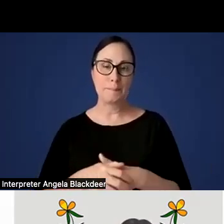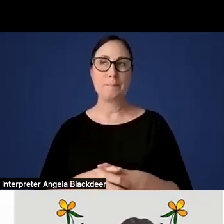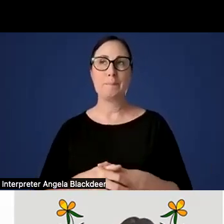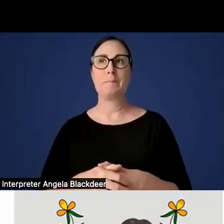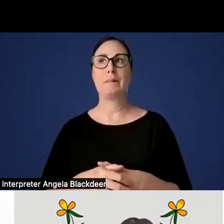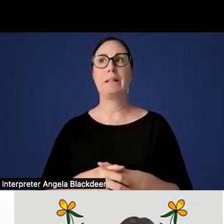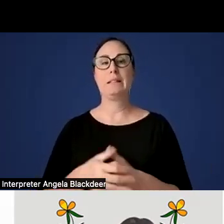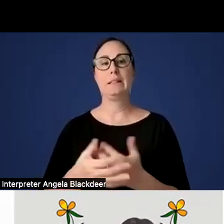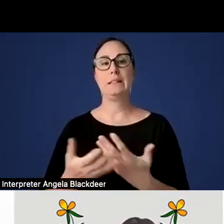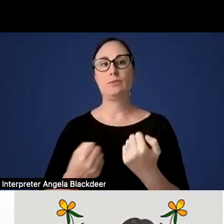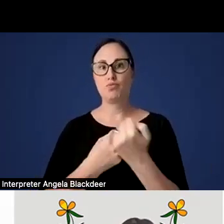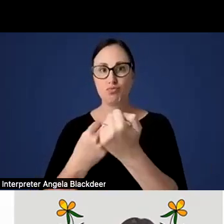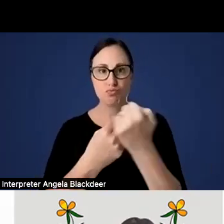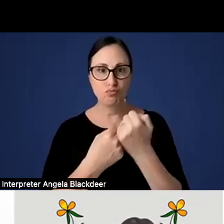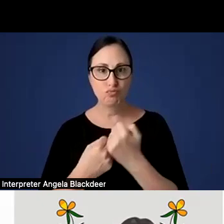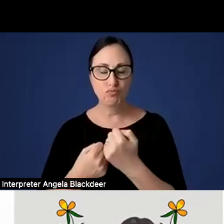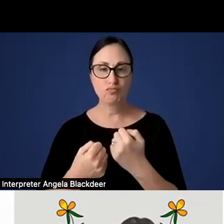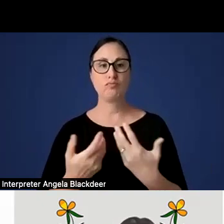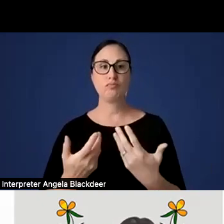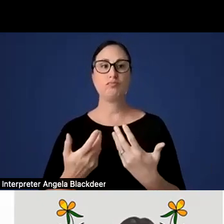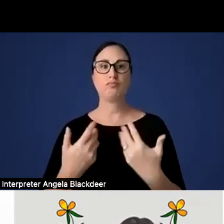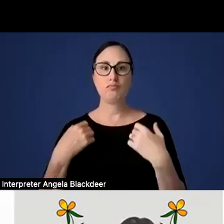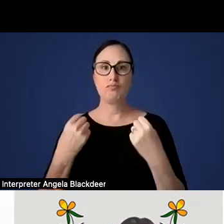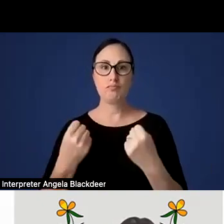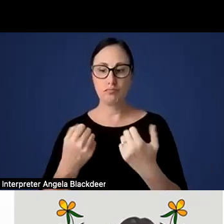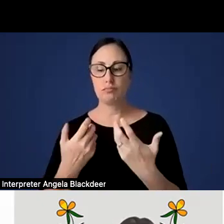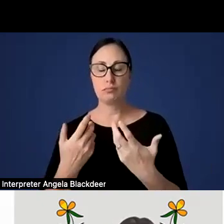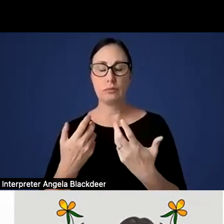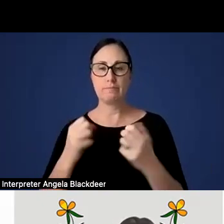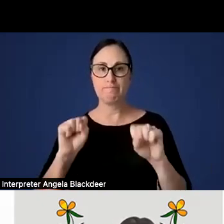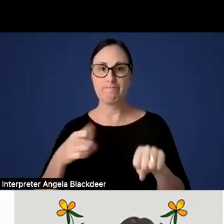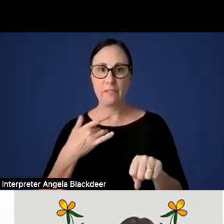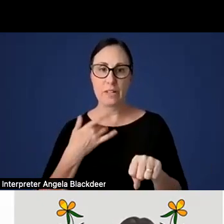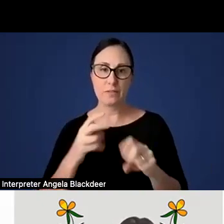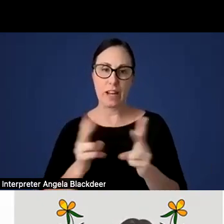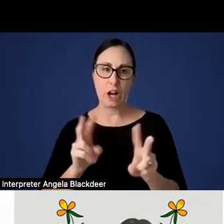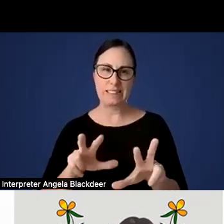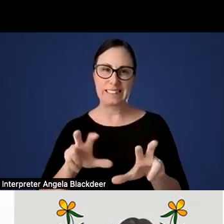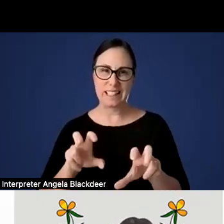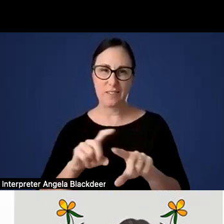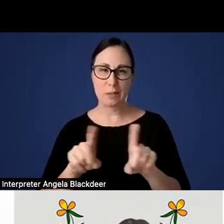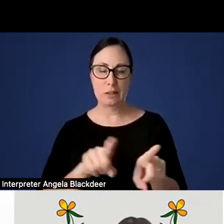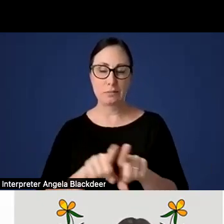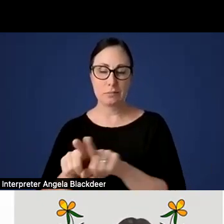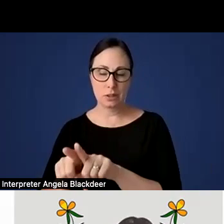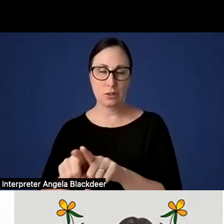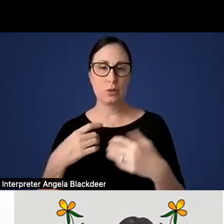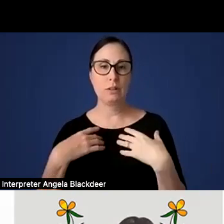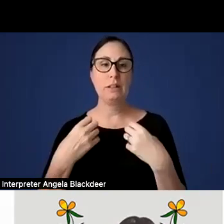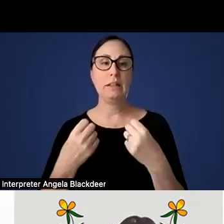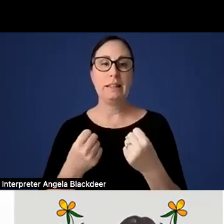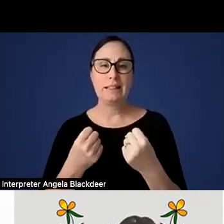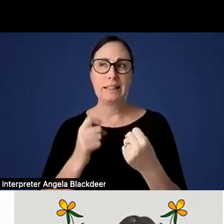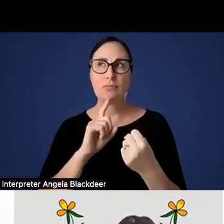And I think about this sometimes, like healing can feel very selfish, and also healing